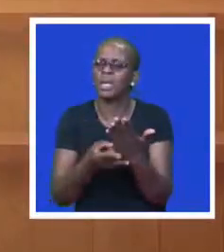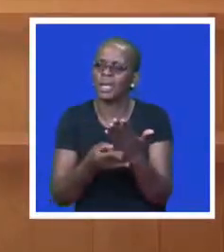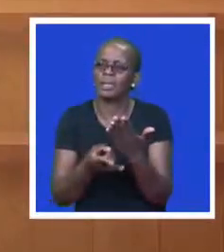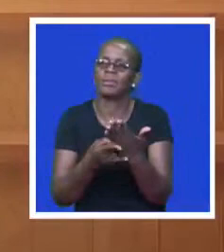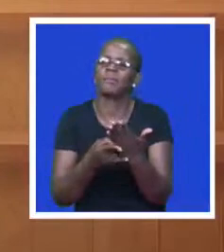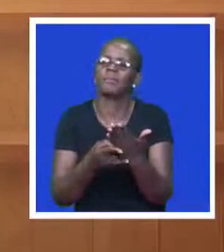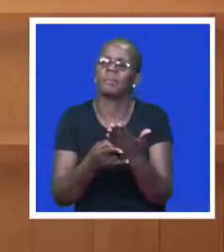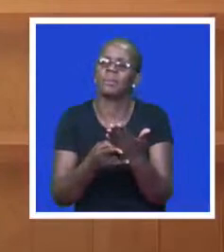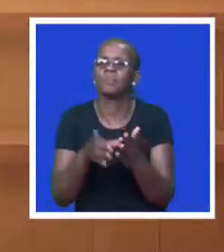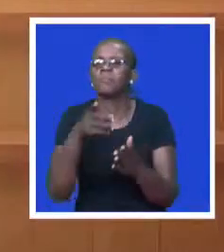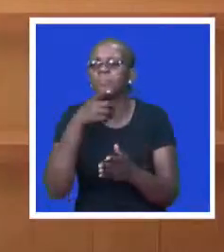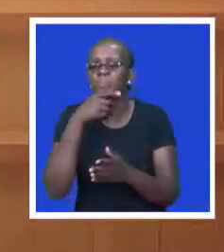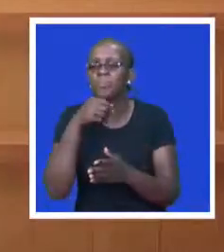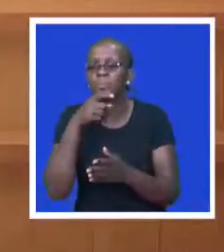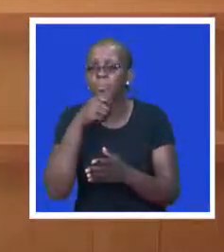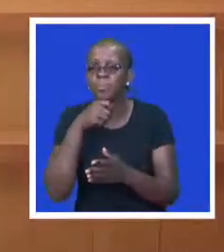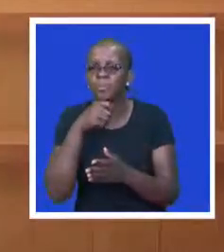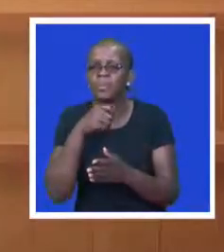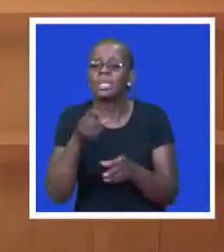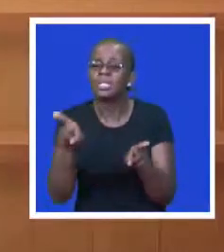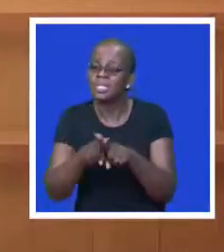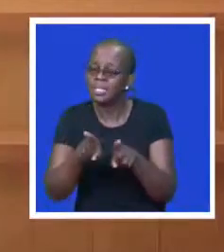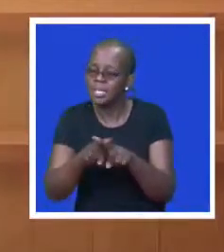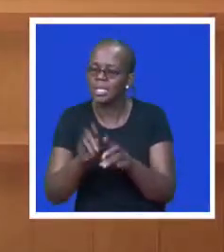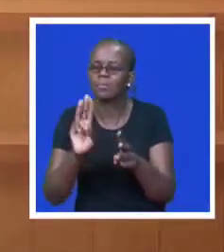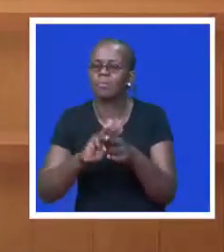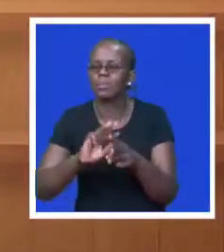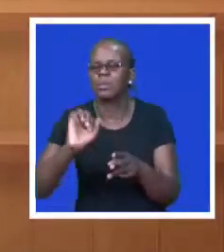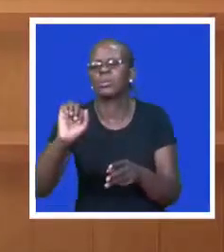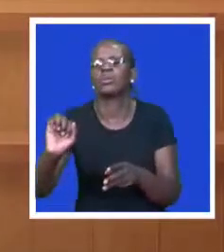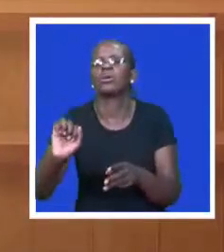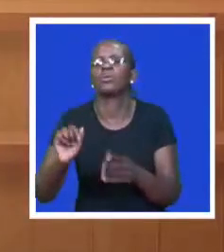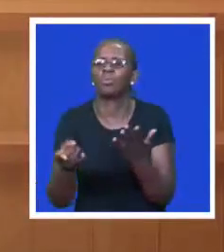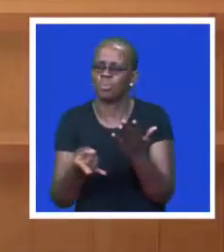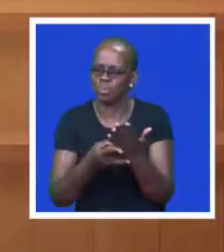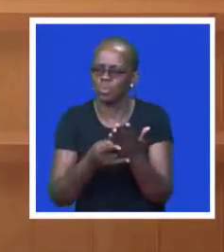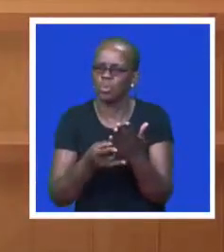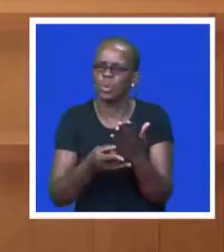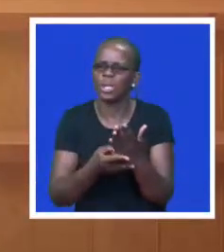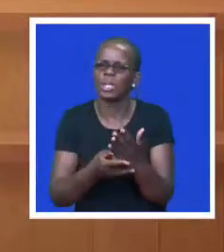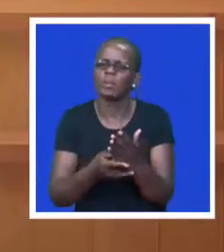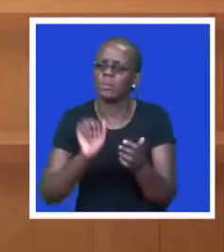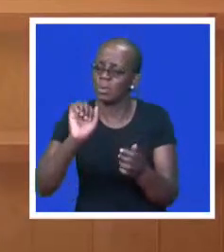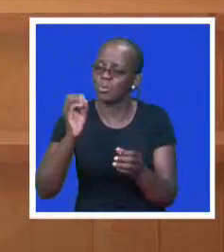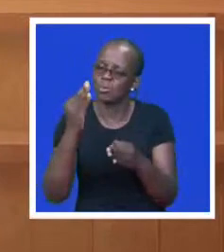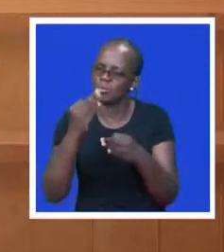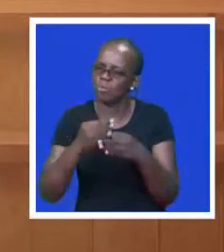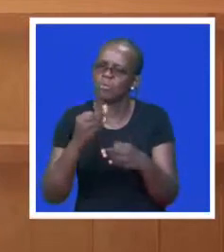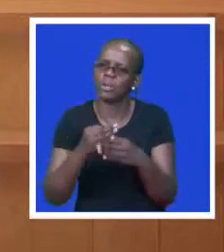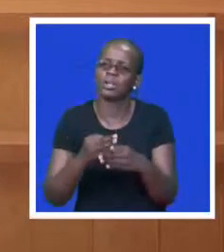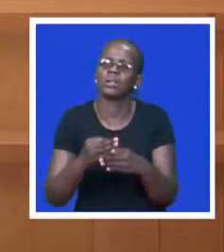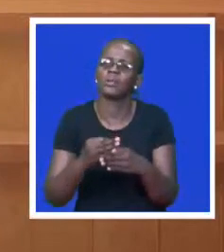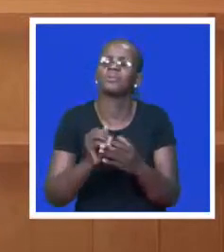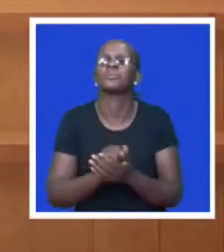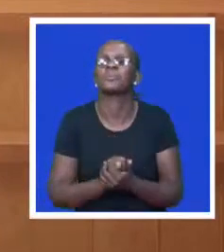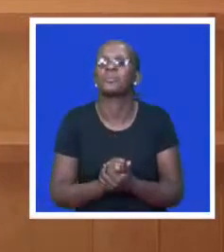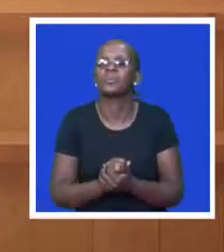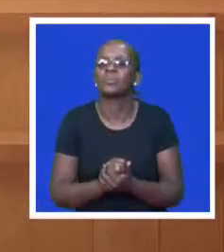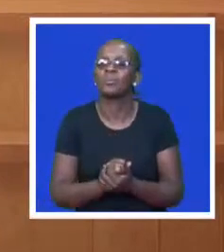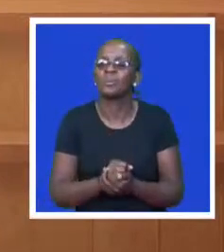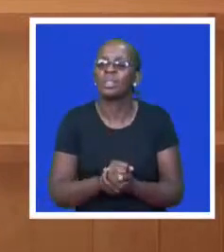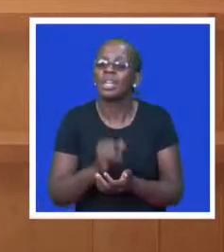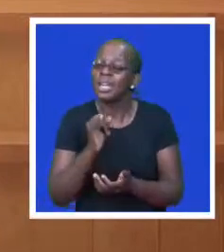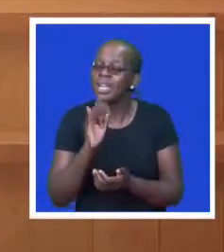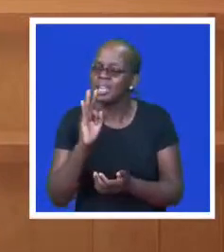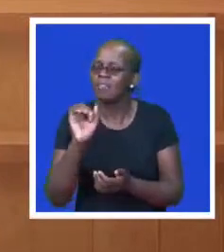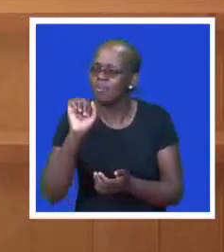So your mother is helping your father by working. That therefore tells you, if you are a boy in this class, dear Lena, that